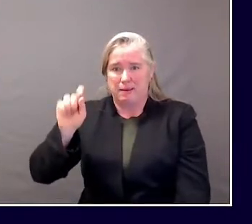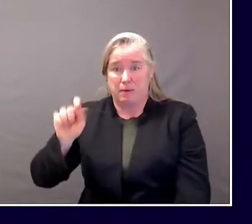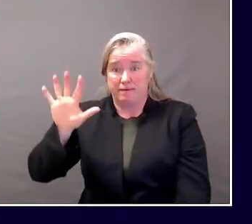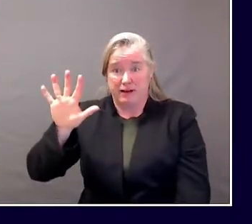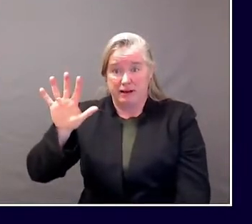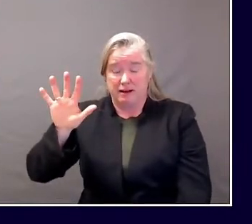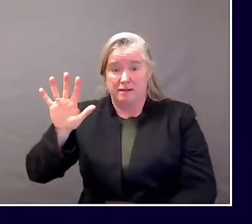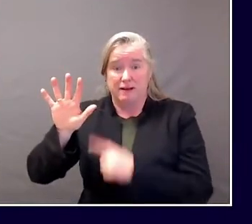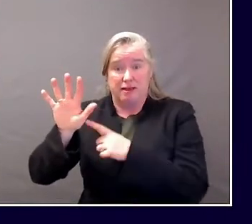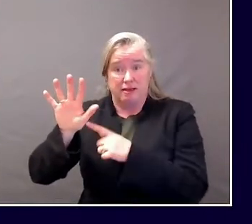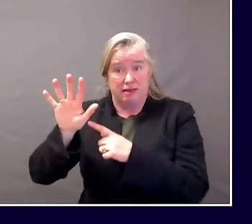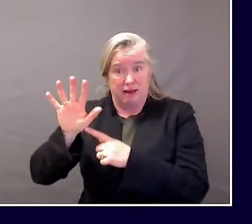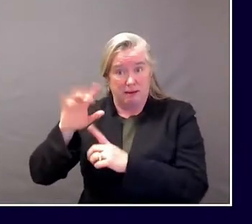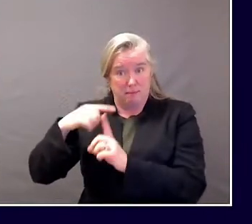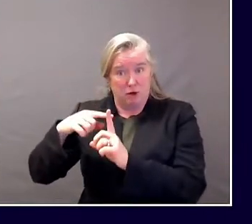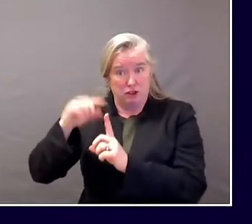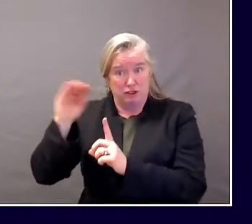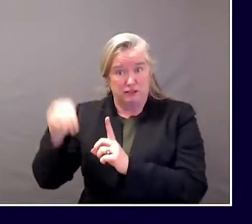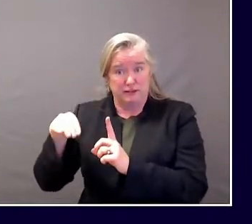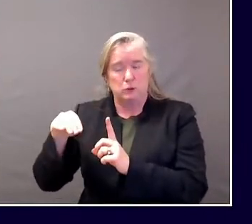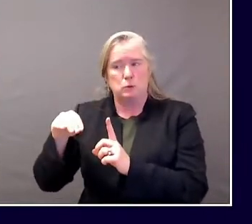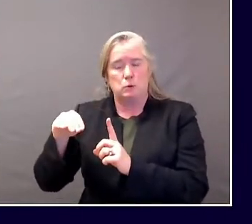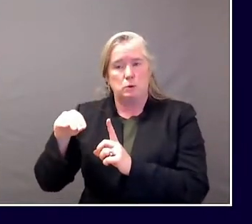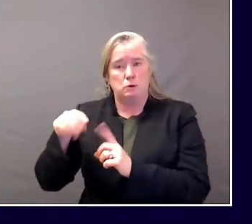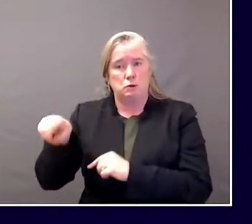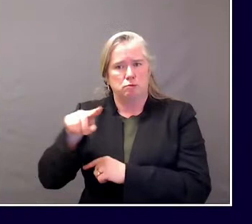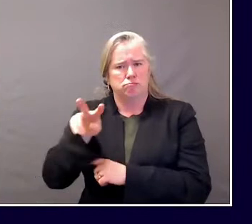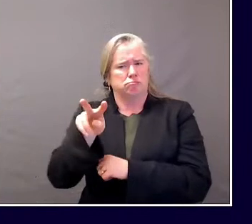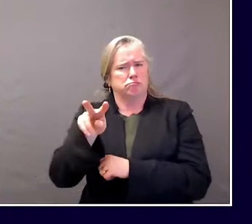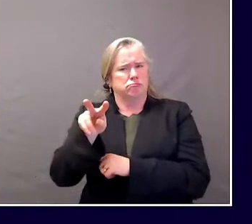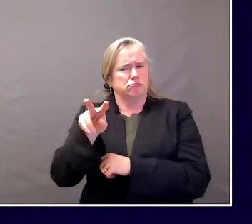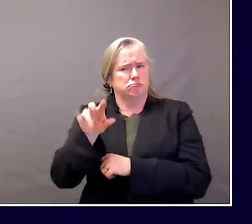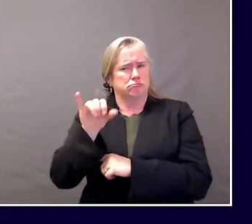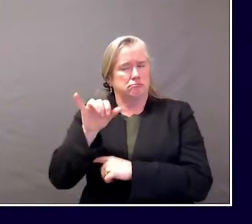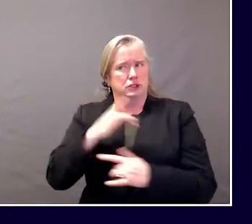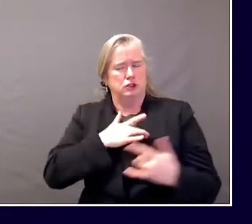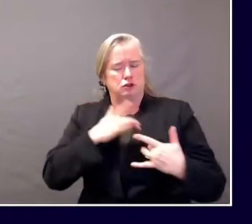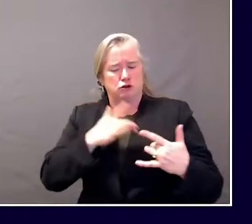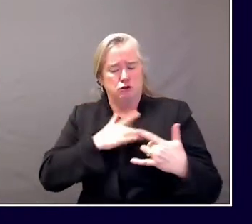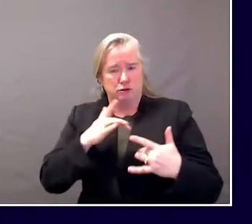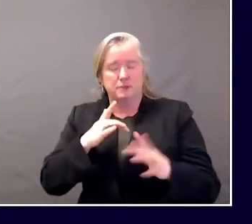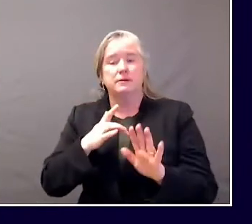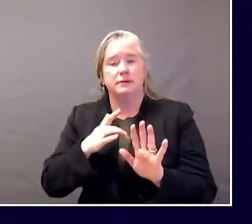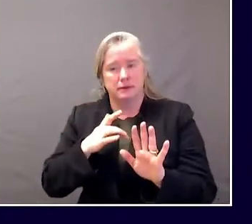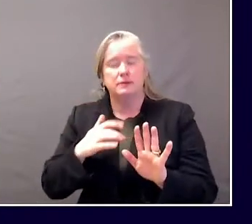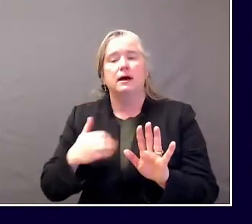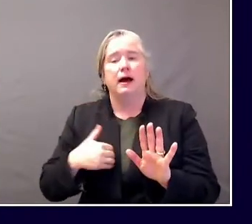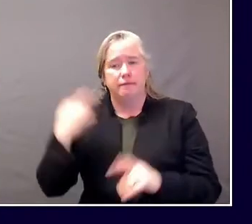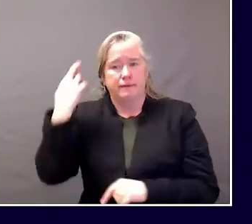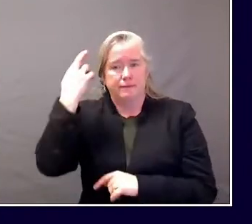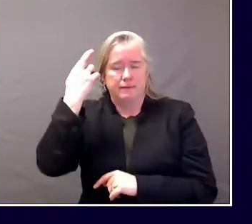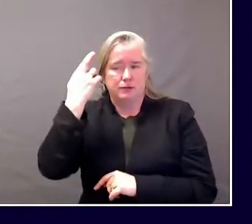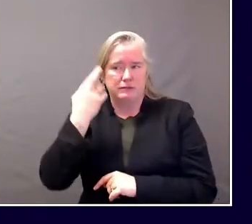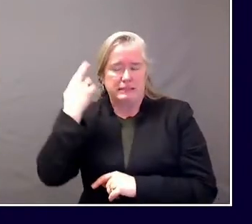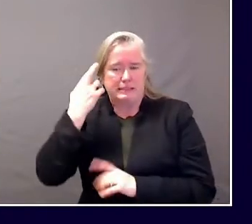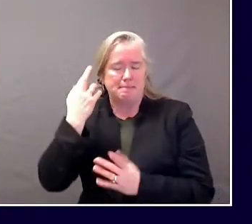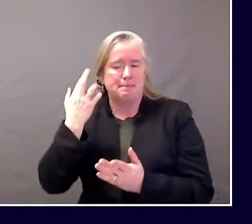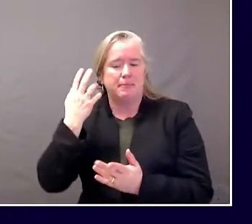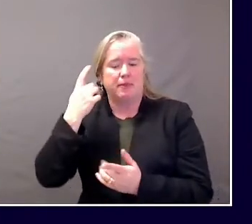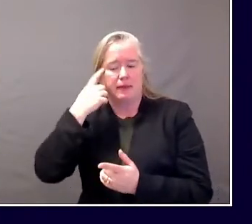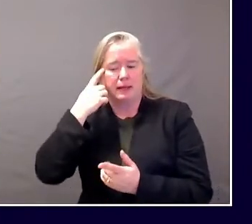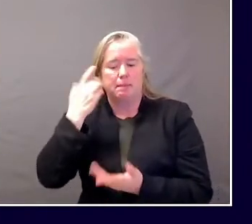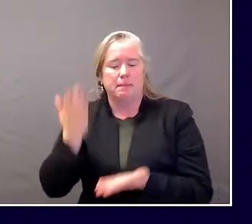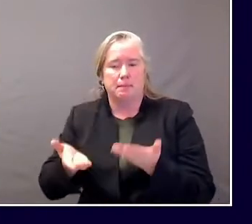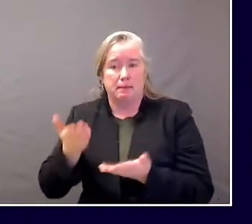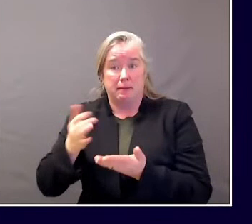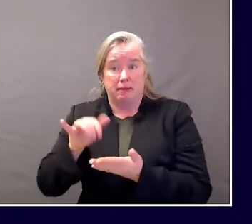of 8.5% may seem concerning. There are reasons, however, to think that that positivity